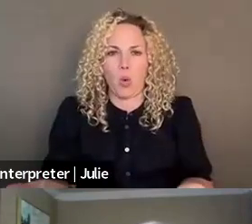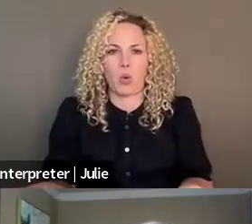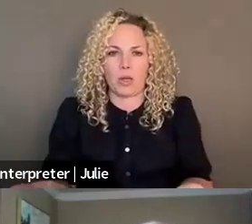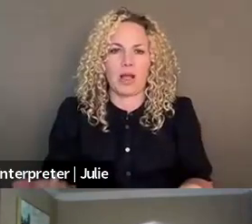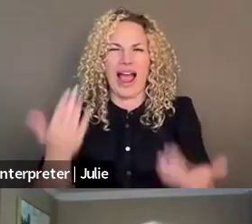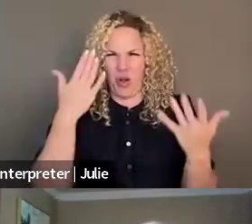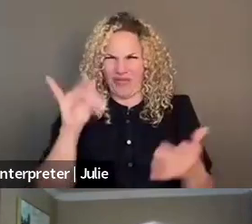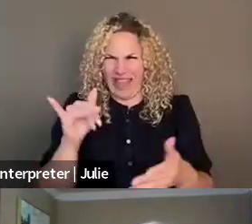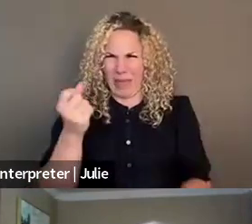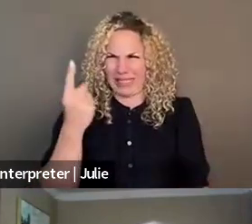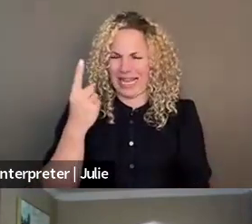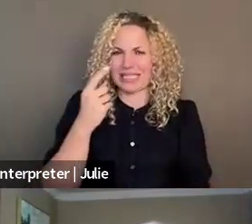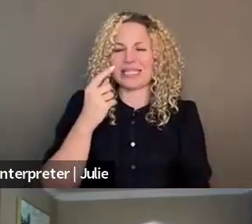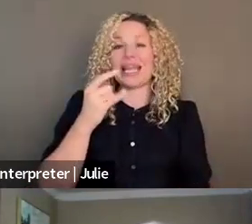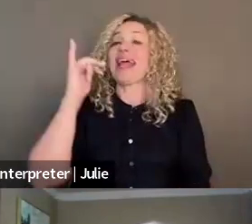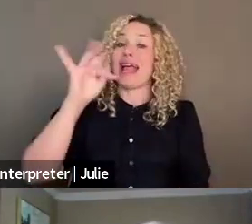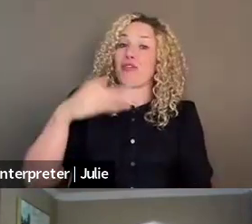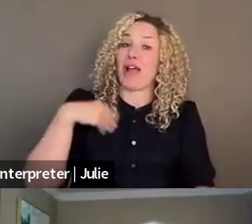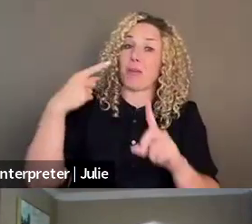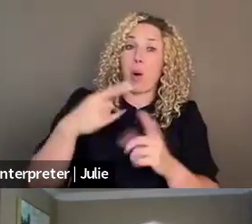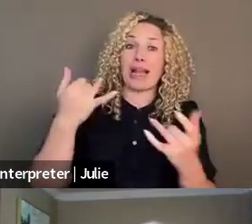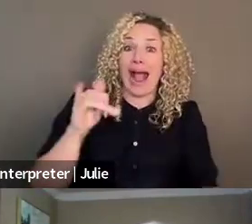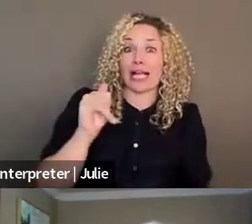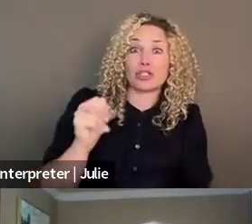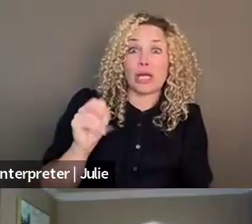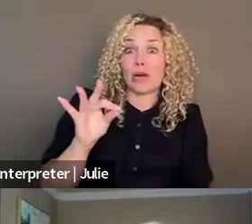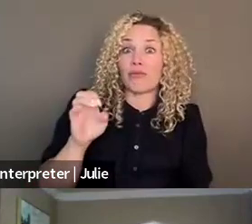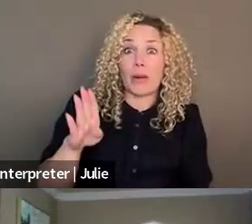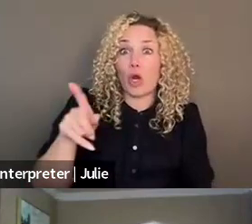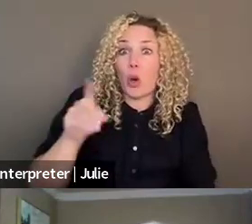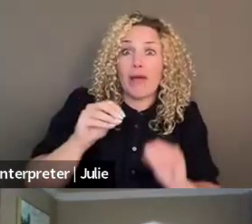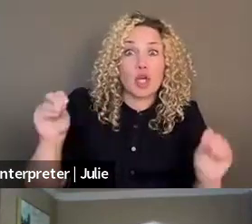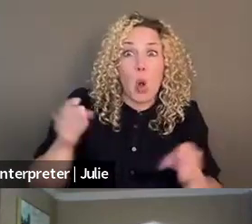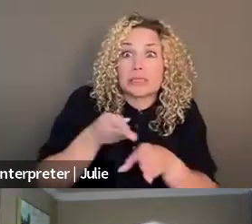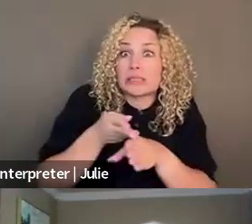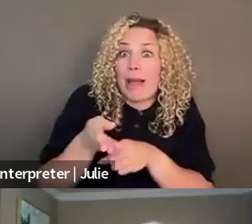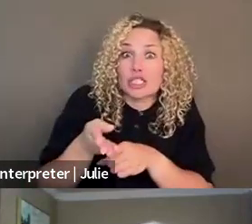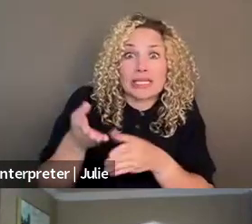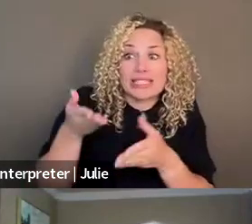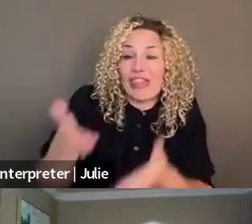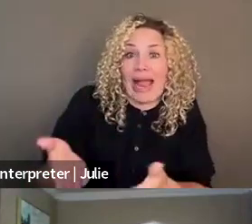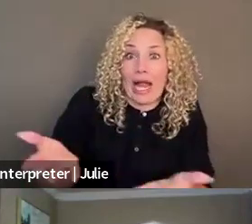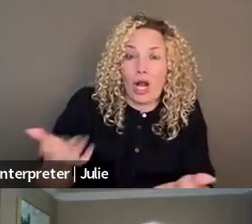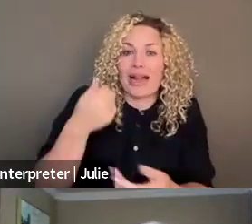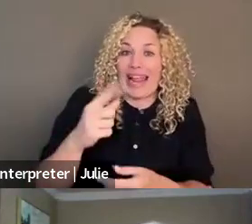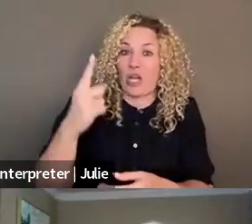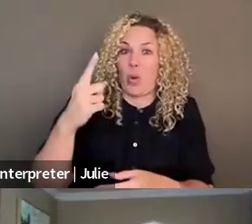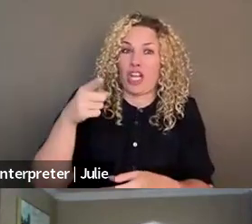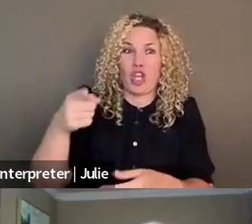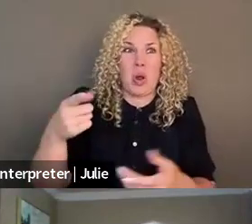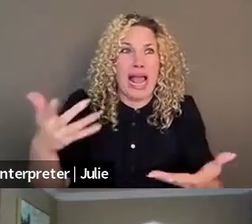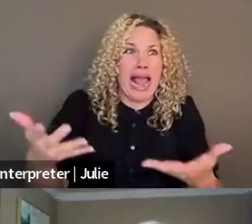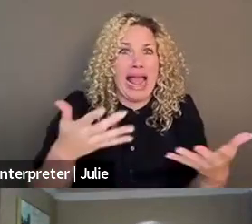I don't know if that makes sense, because if we get to a point where we're in January or February and you don't have the specialist, so if anyone is in that